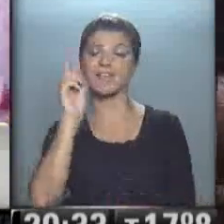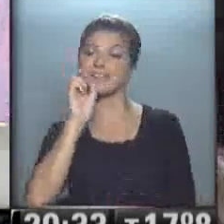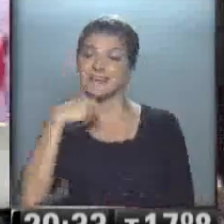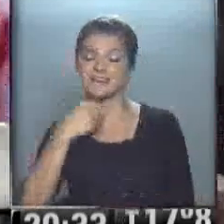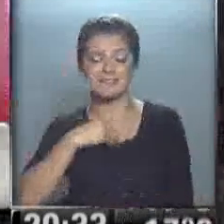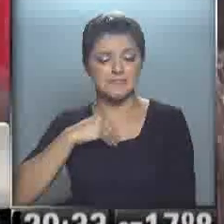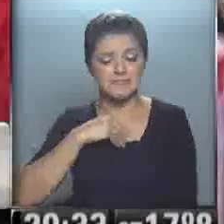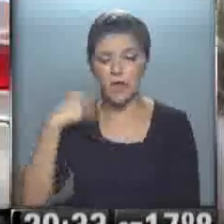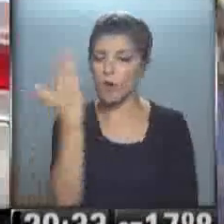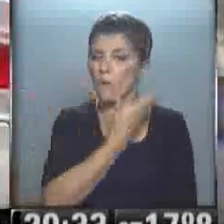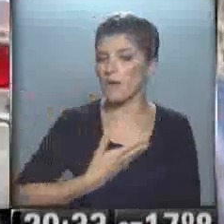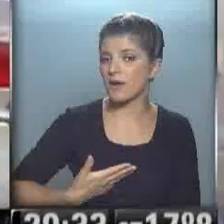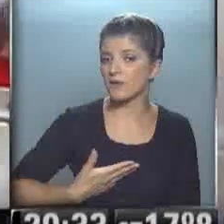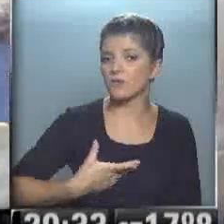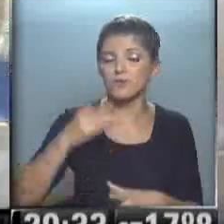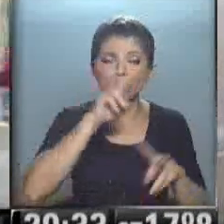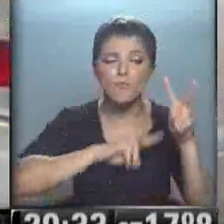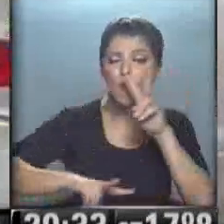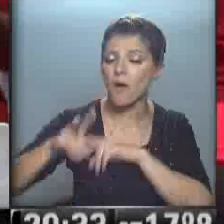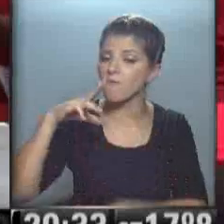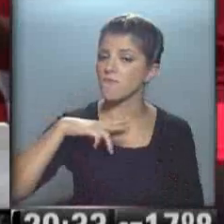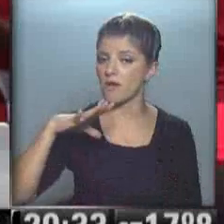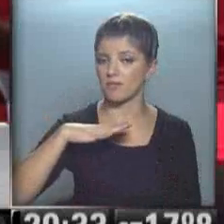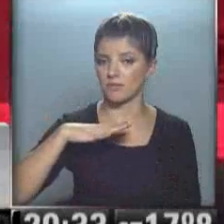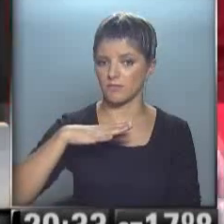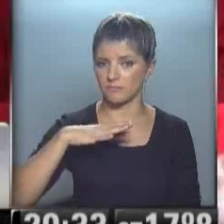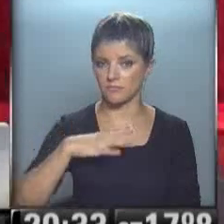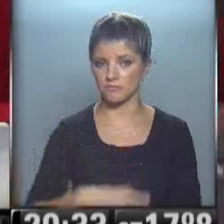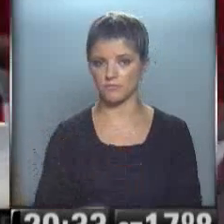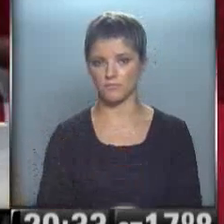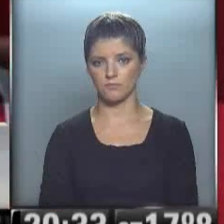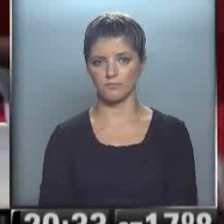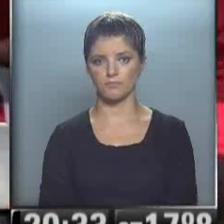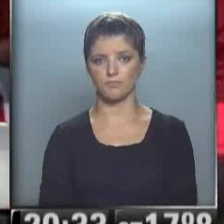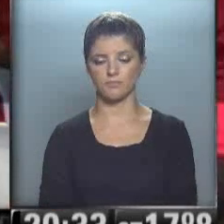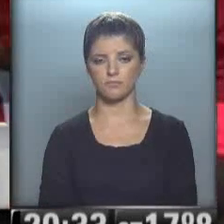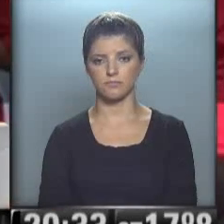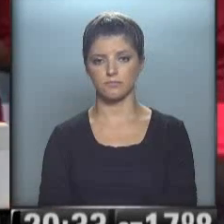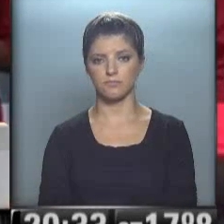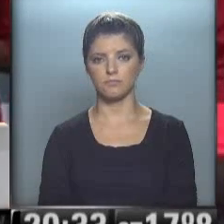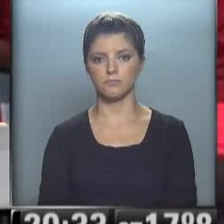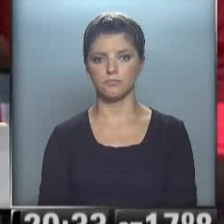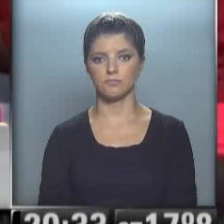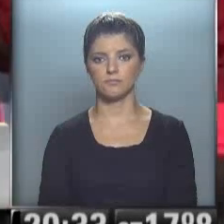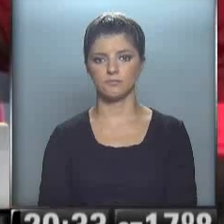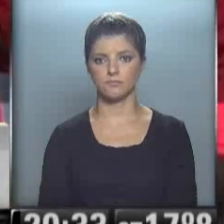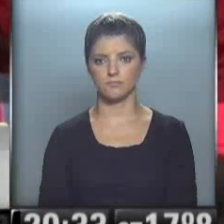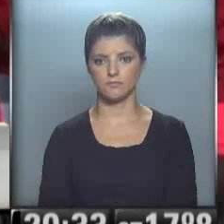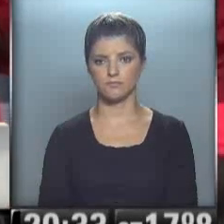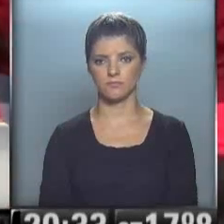no ha hecho lo suficiente para encontrar a las víctimas. We want our girls back now.